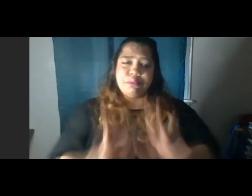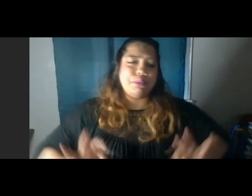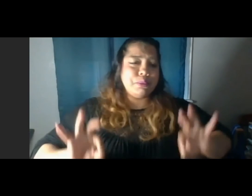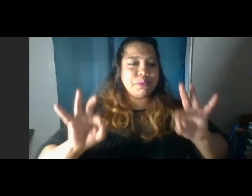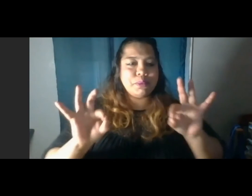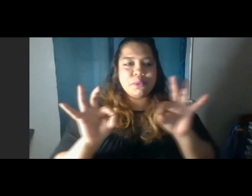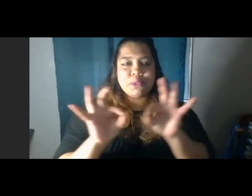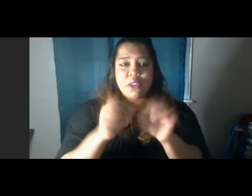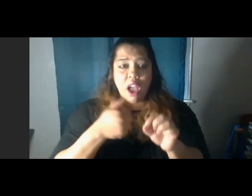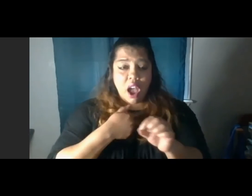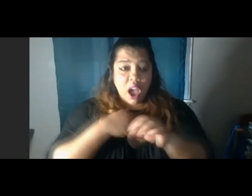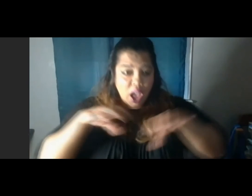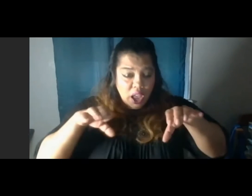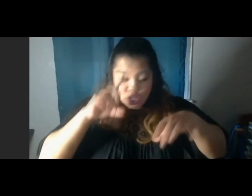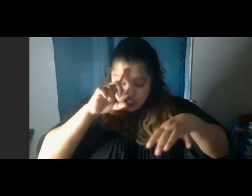I do enough.